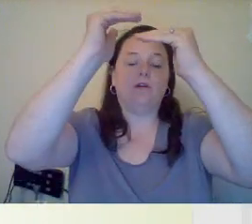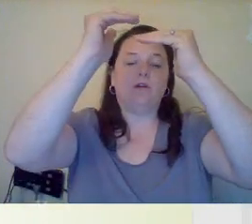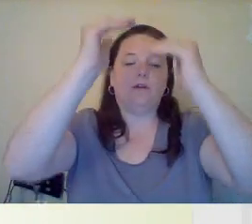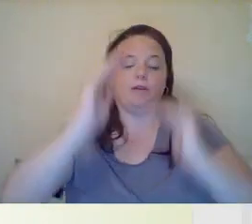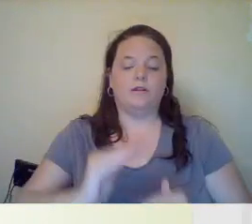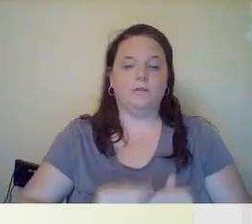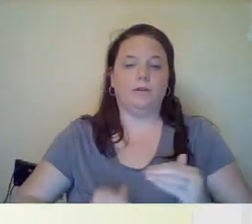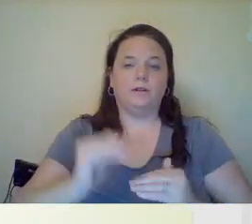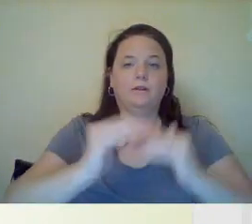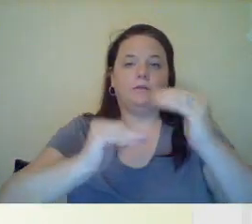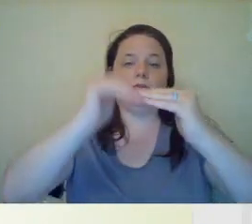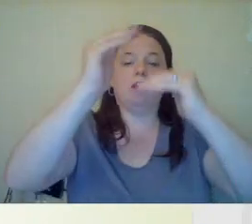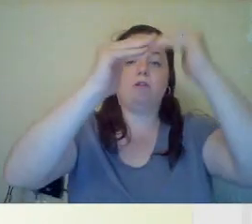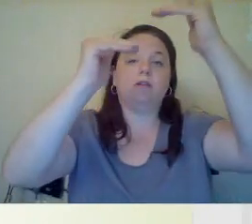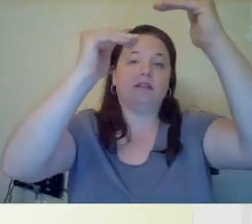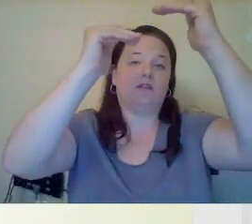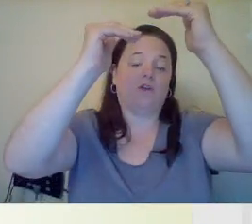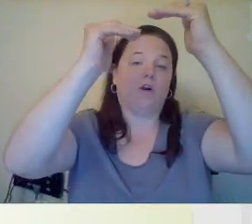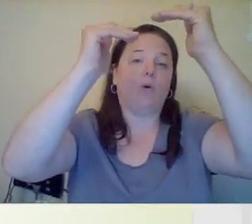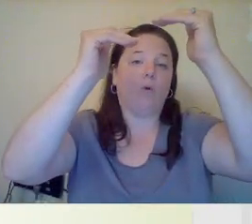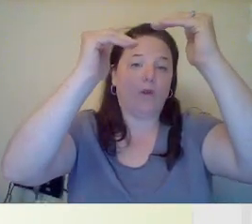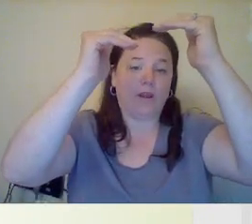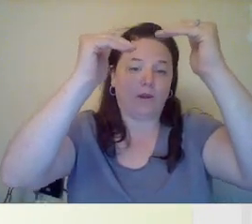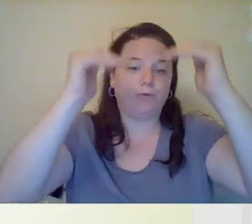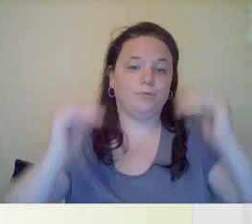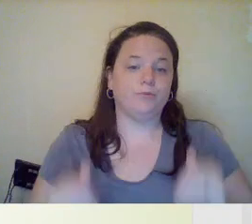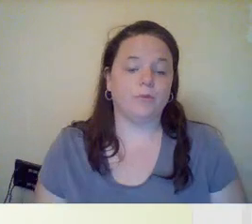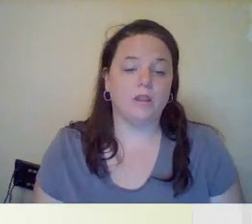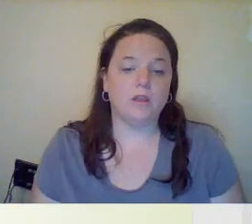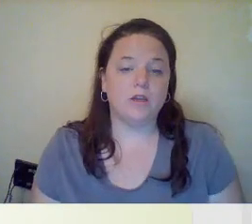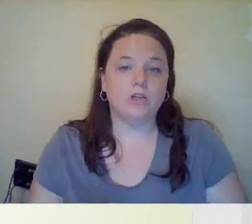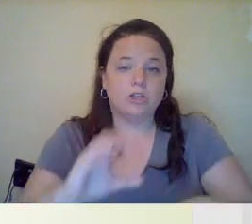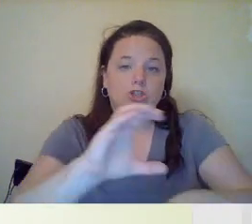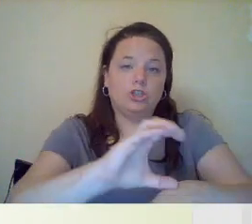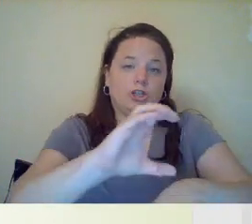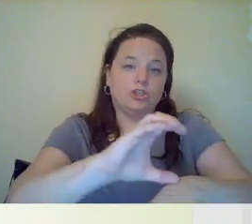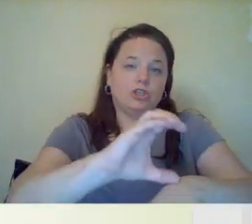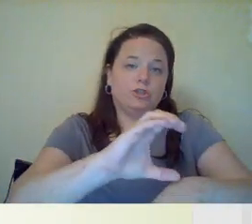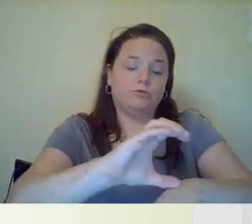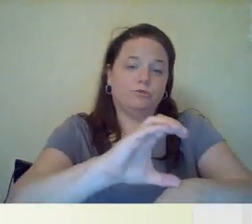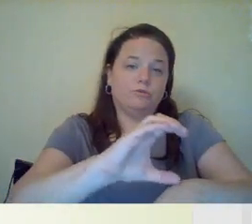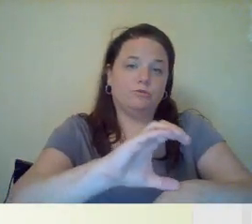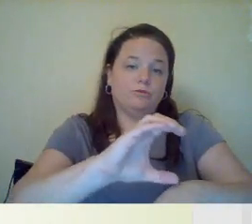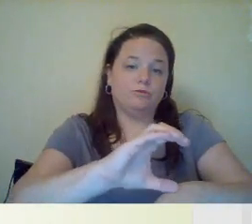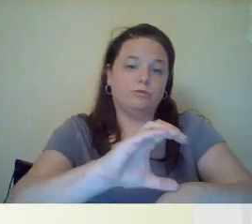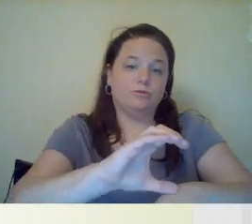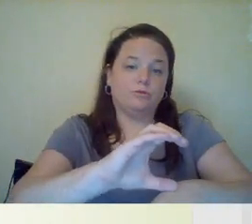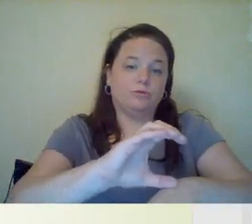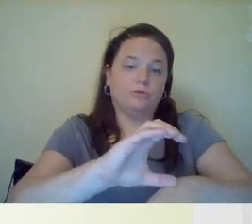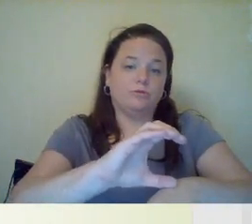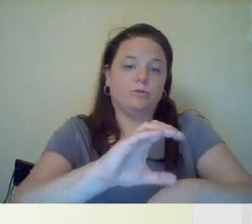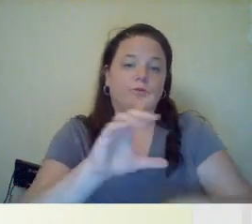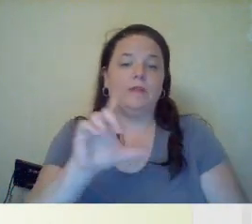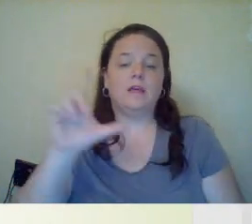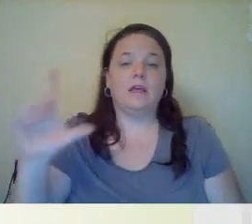another. Here's a building. It can be used as the verb or the noun. Church.